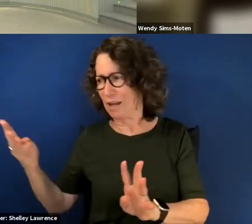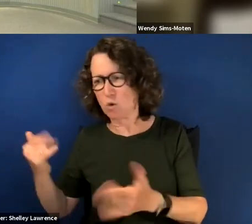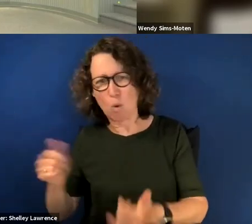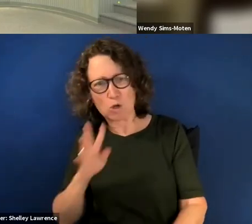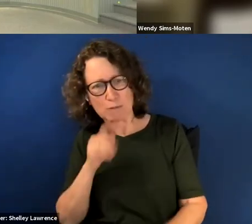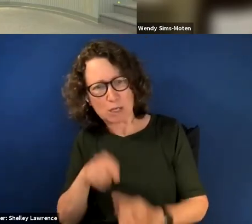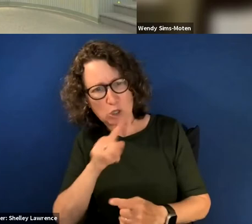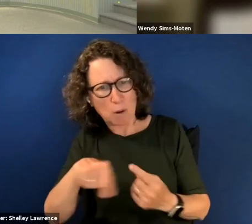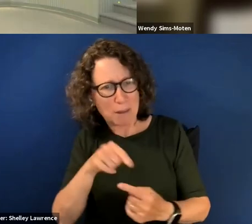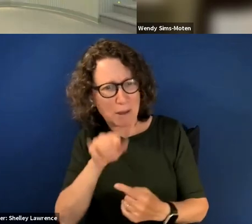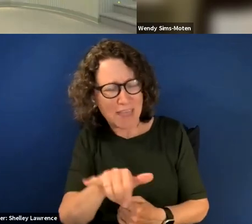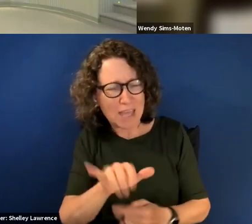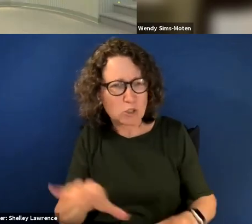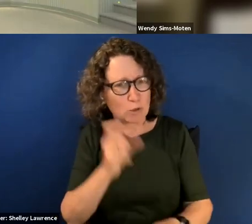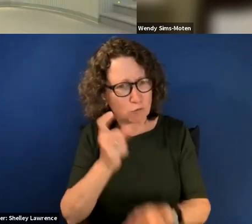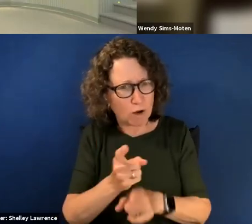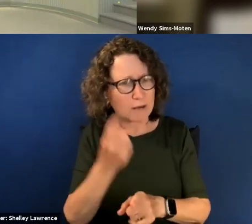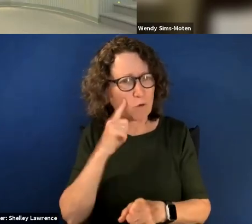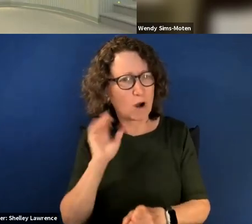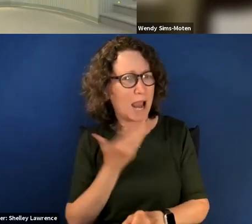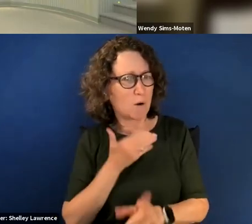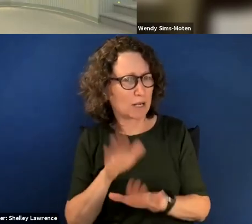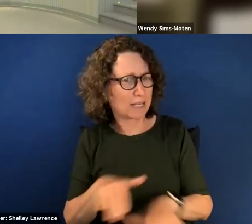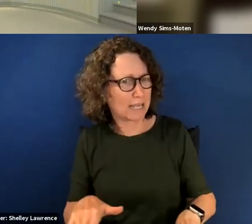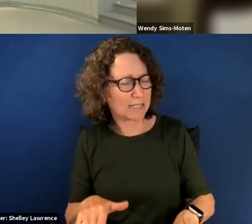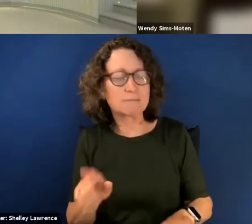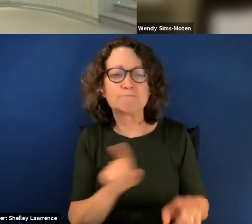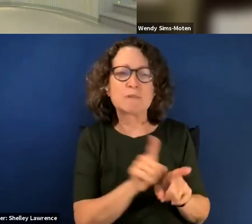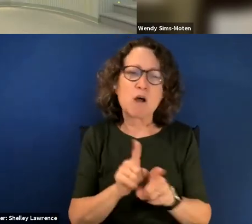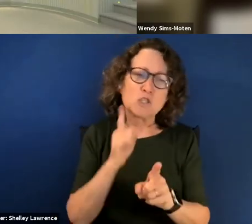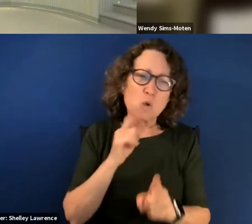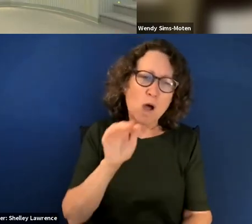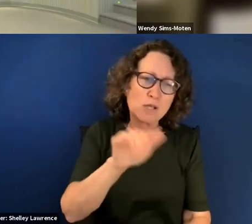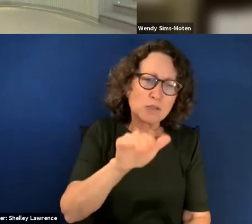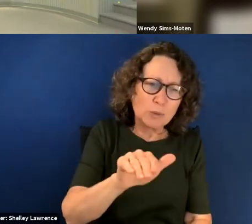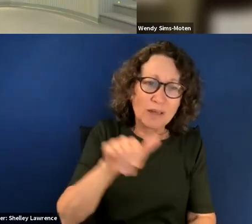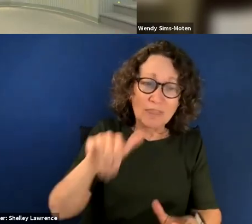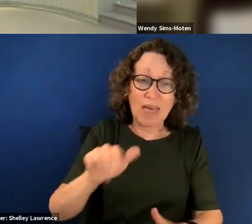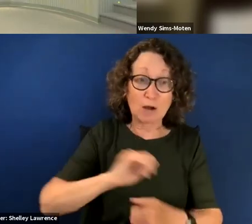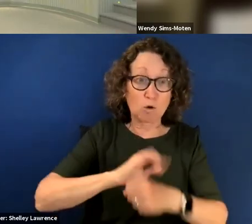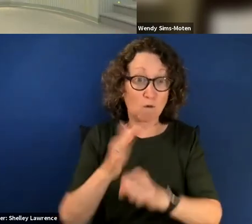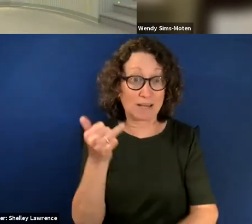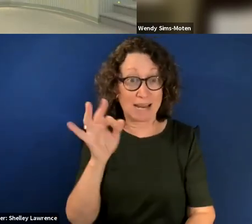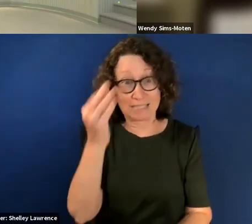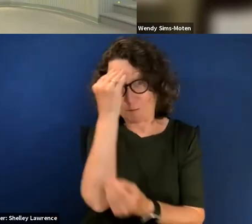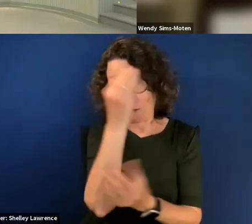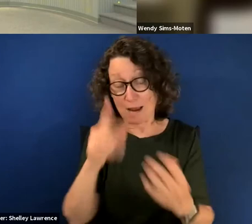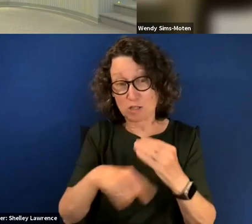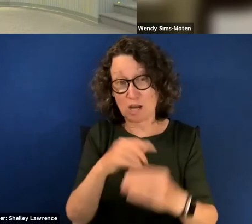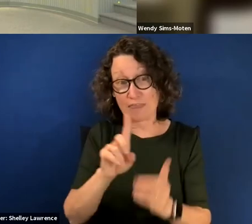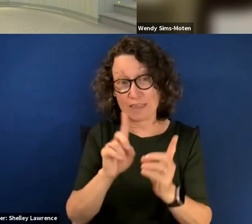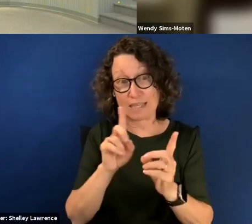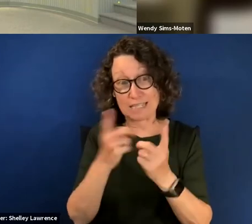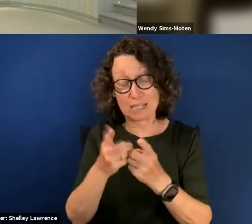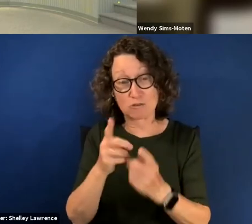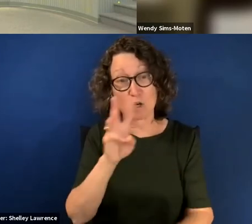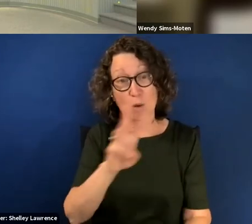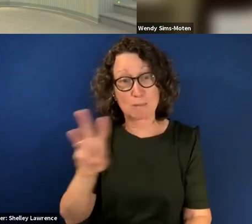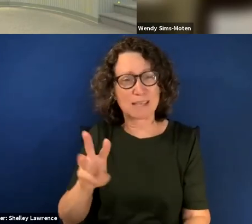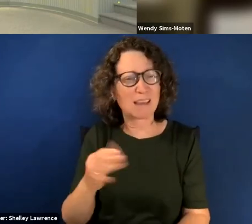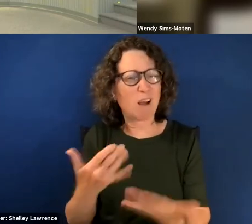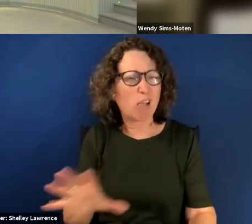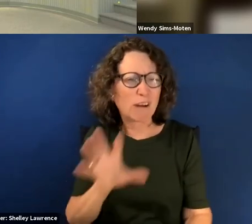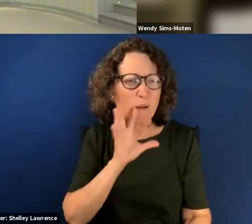about just that, doing right by our kids? I also want to bring to your attention that the COVID-19 information on the district website is horribly